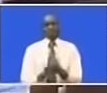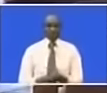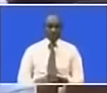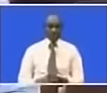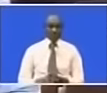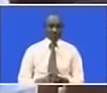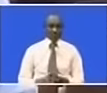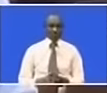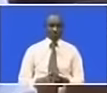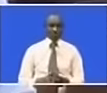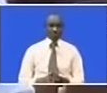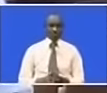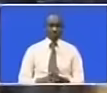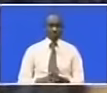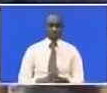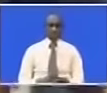now.